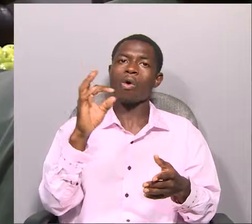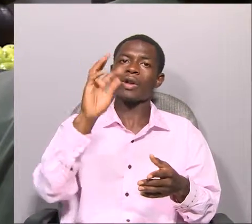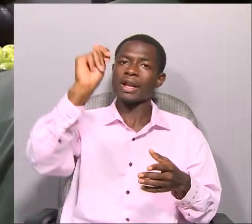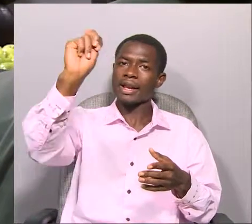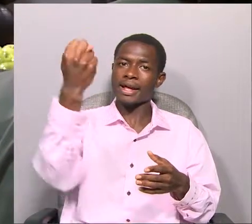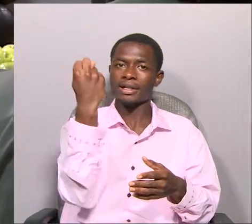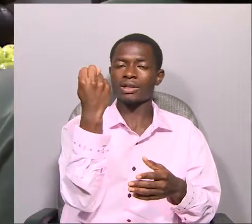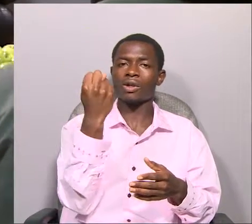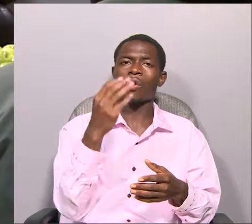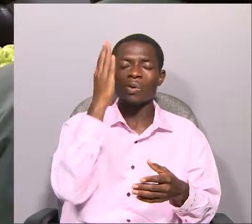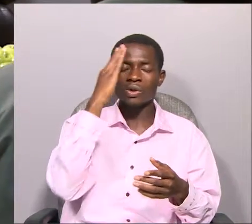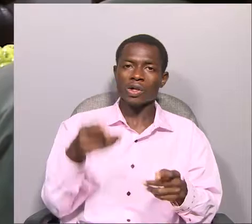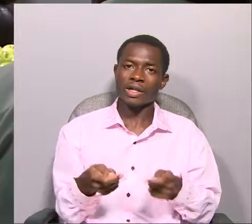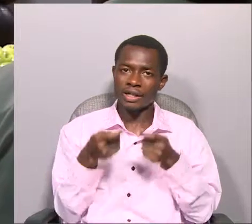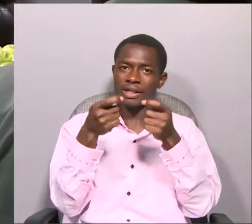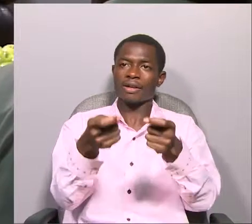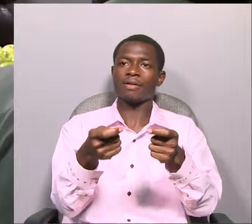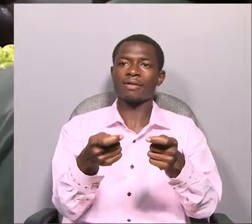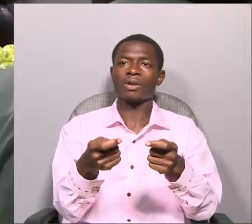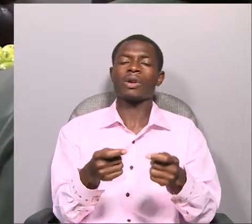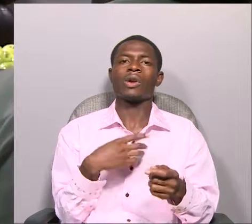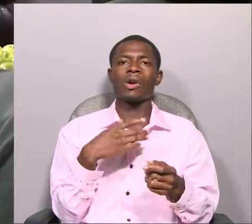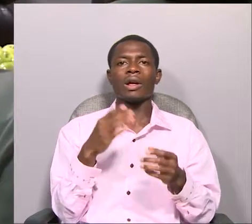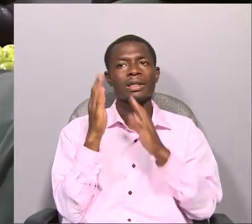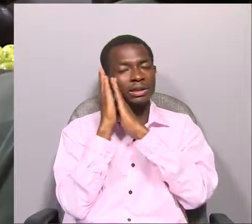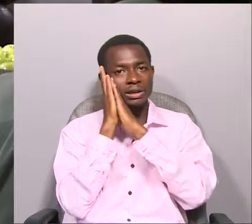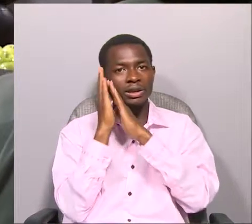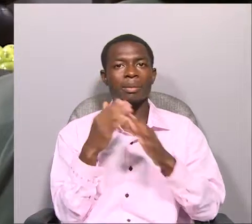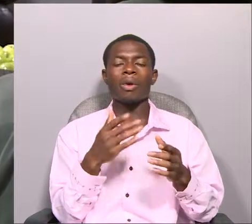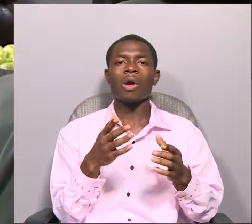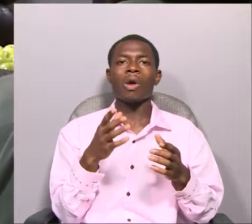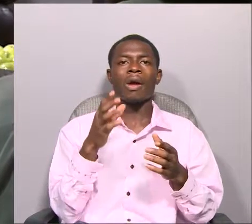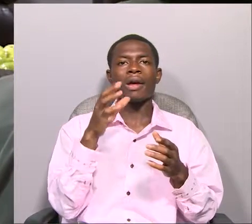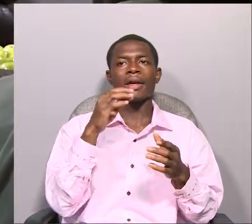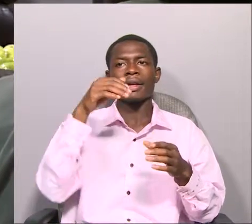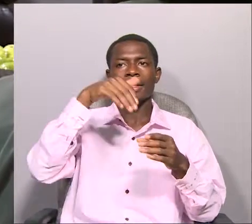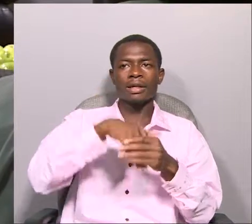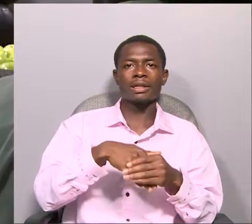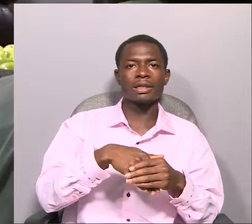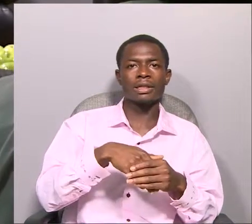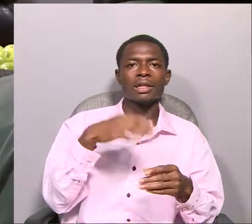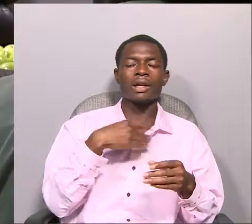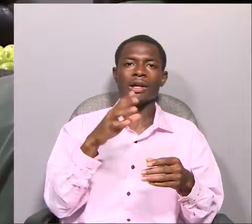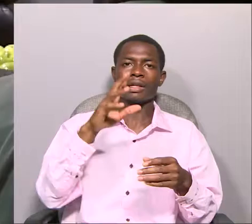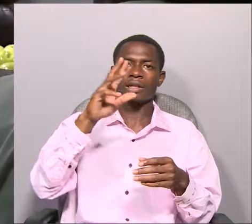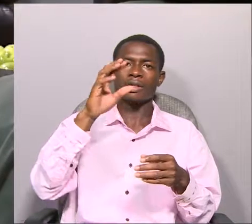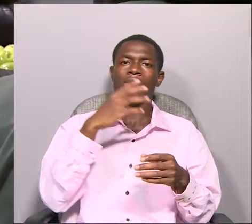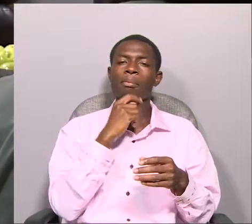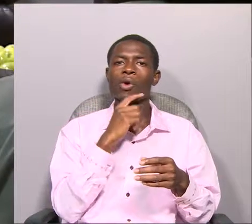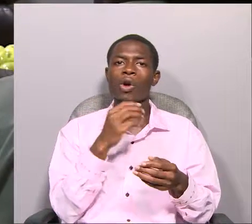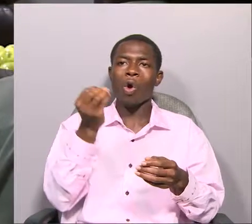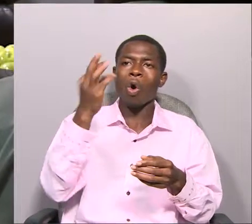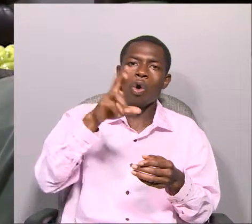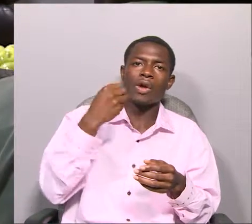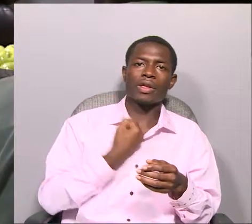which are accommodating the youth on the basis of their ethnicity, on the basis of their gender, on the